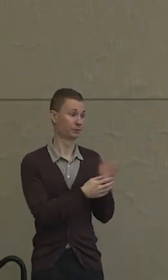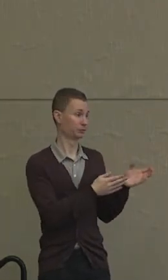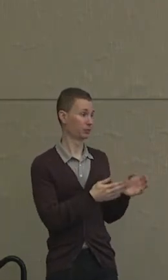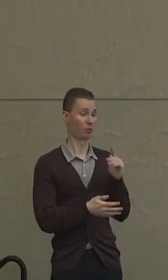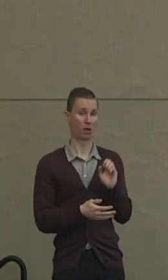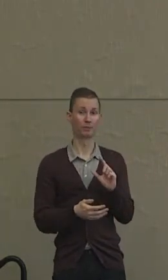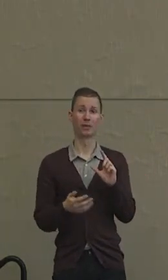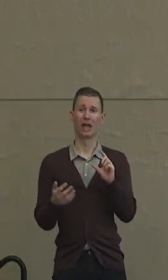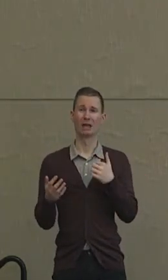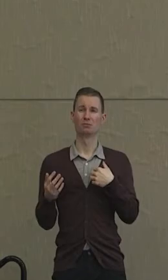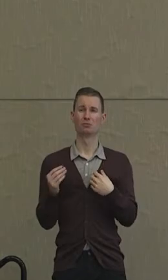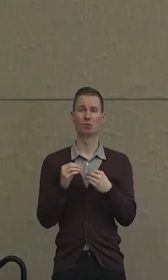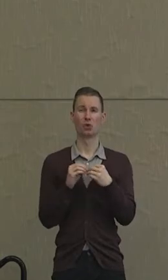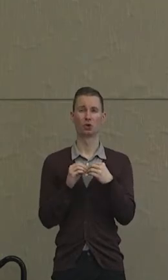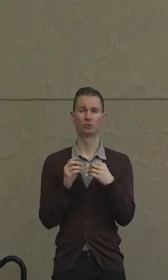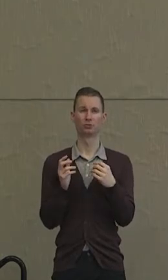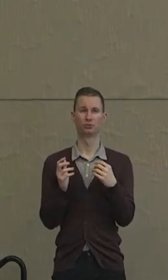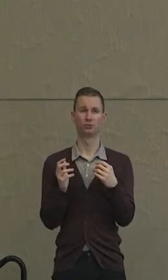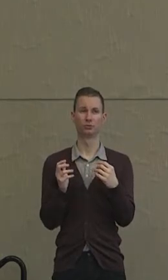I'm much more